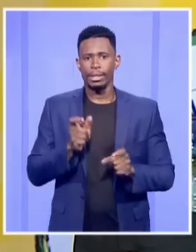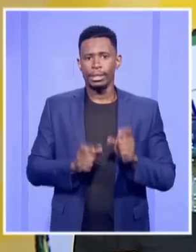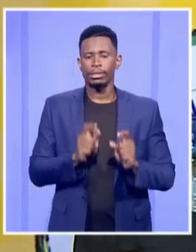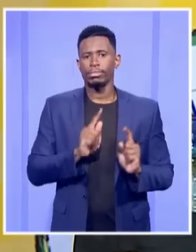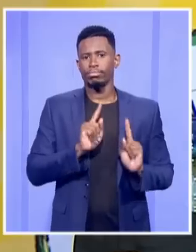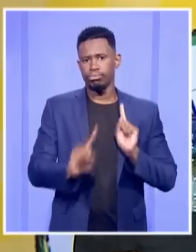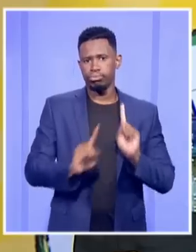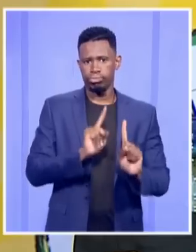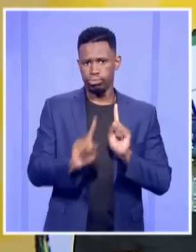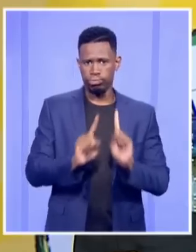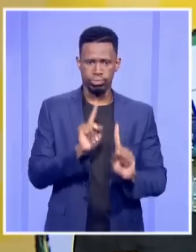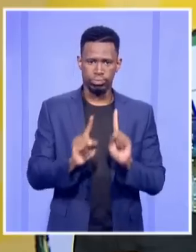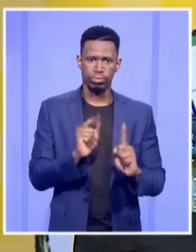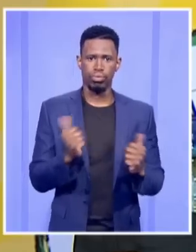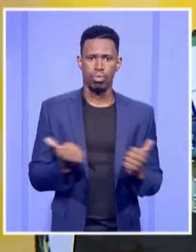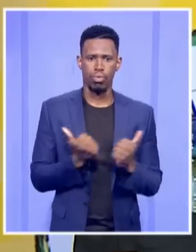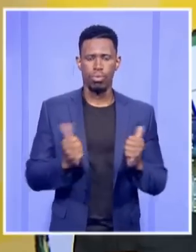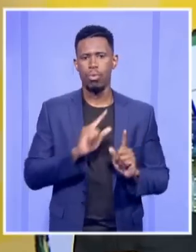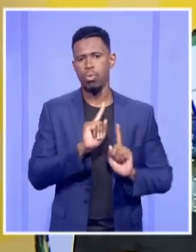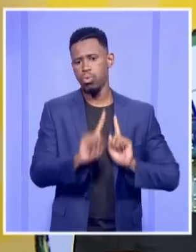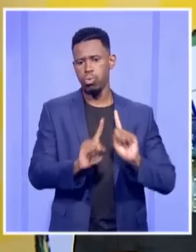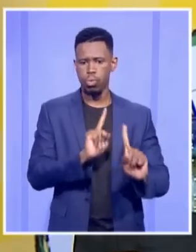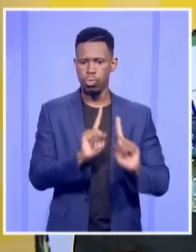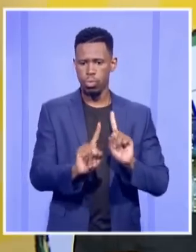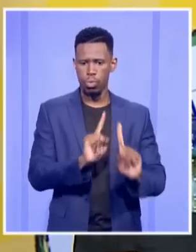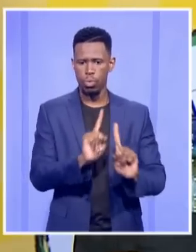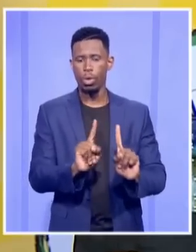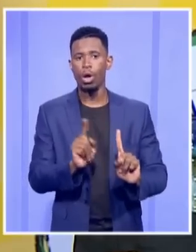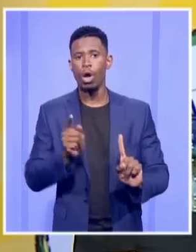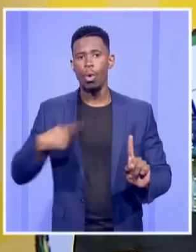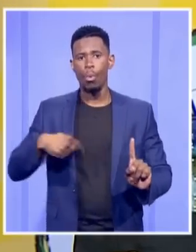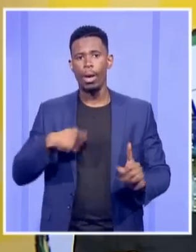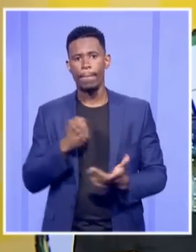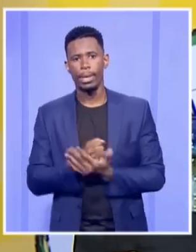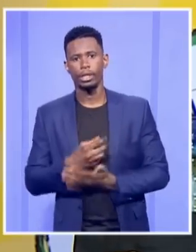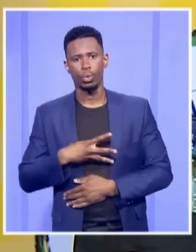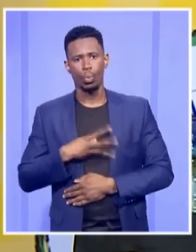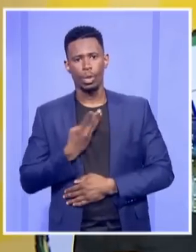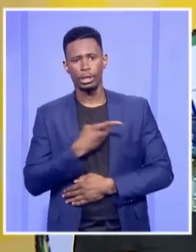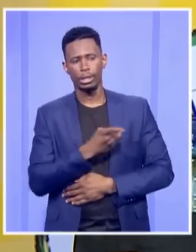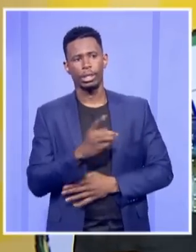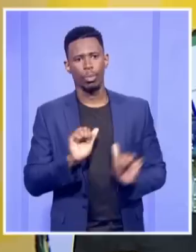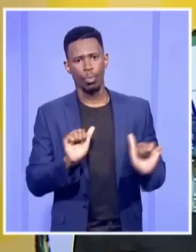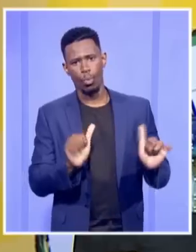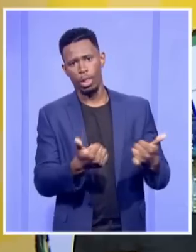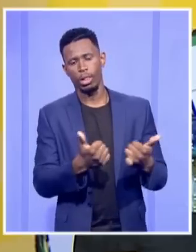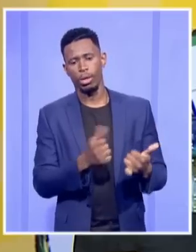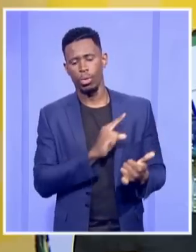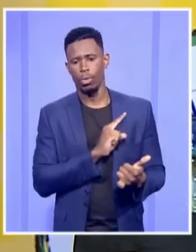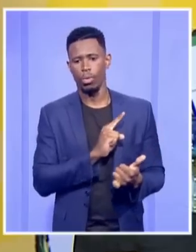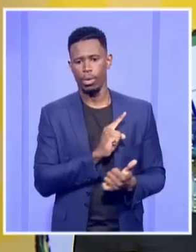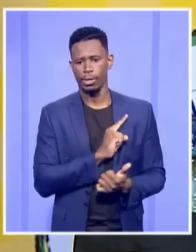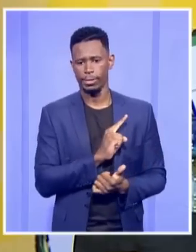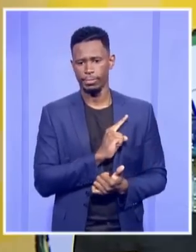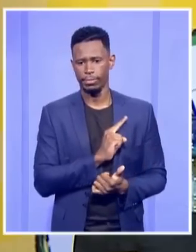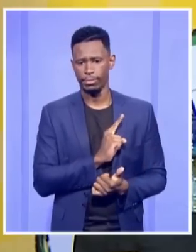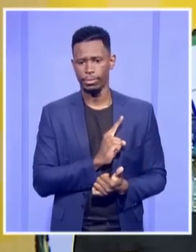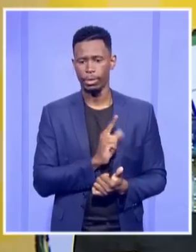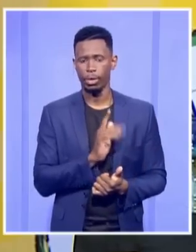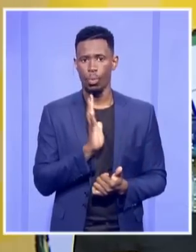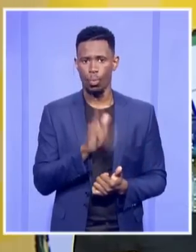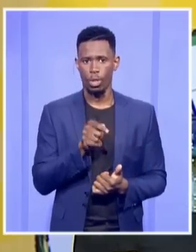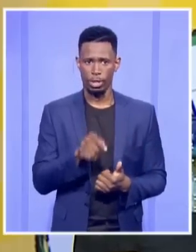We must wish them well. Of course, it's going to be a very